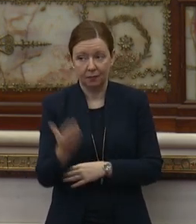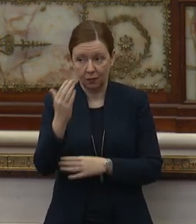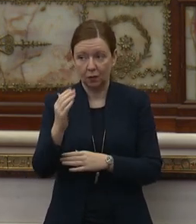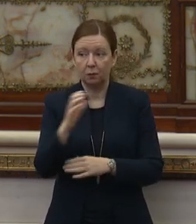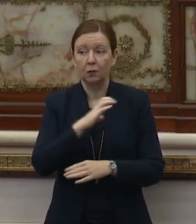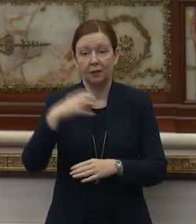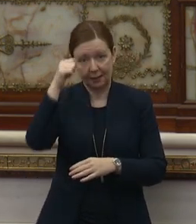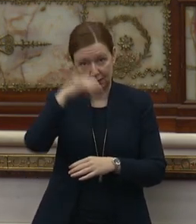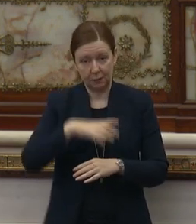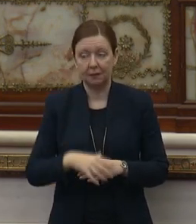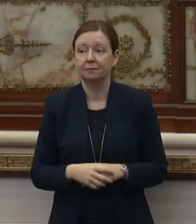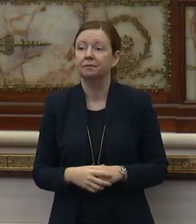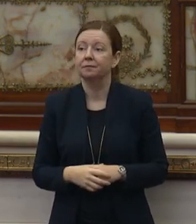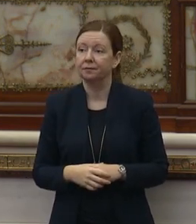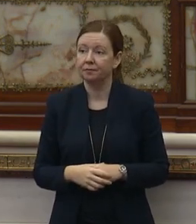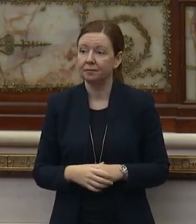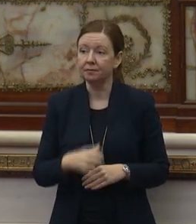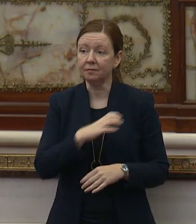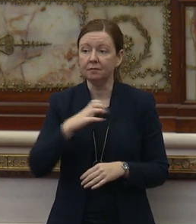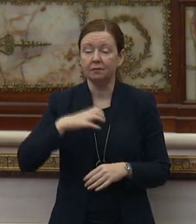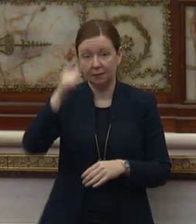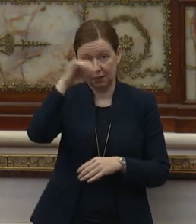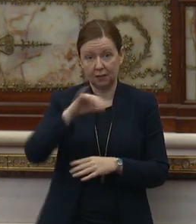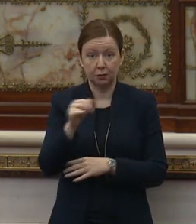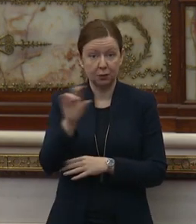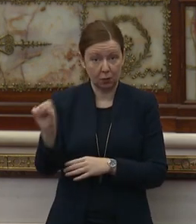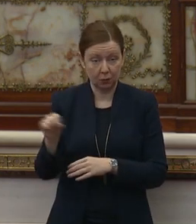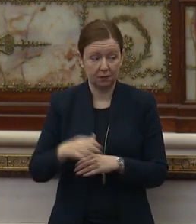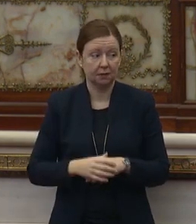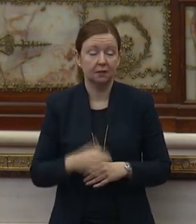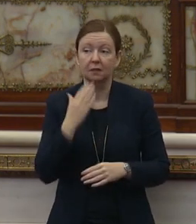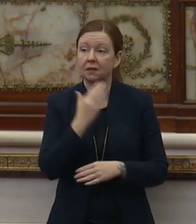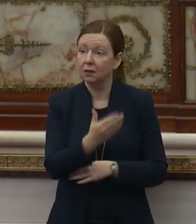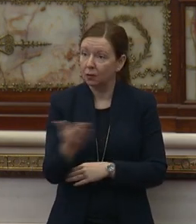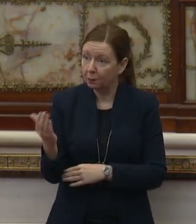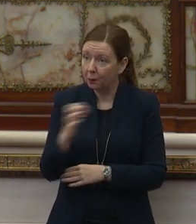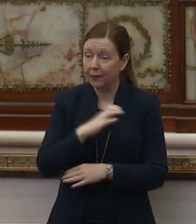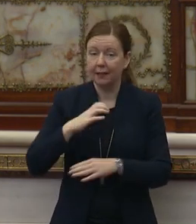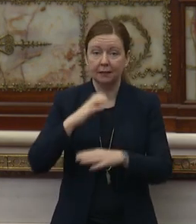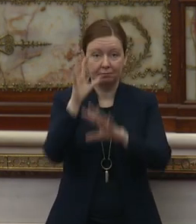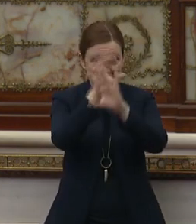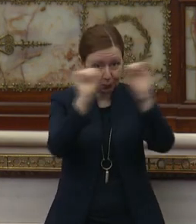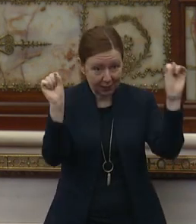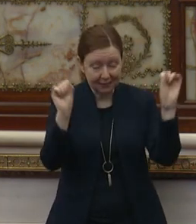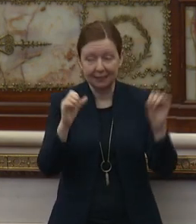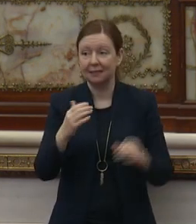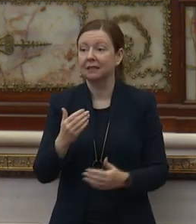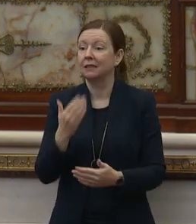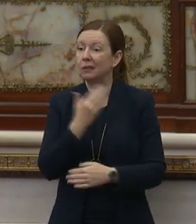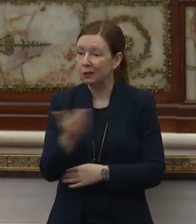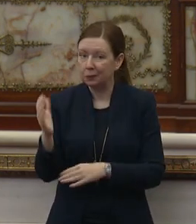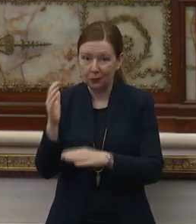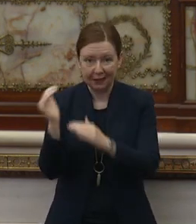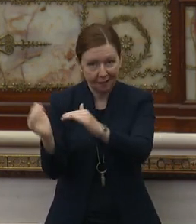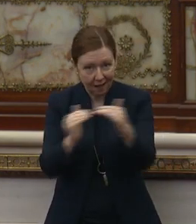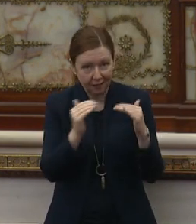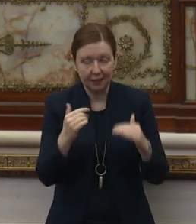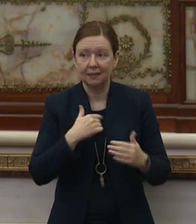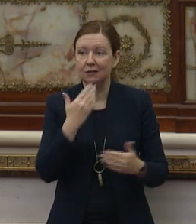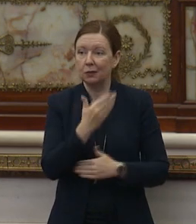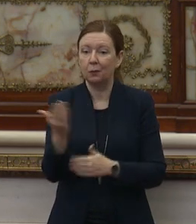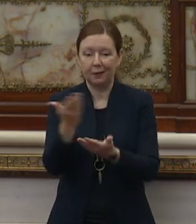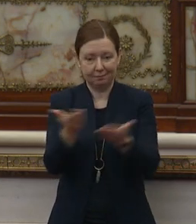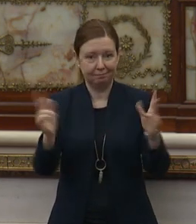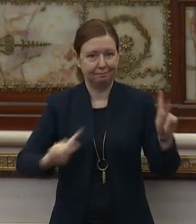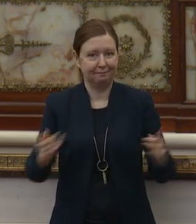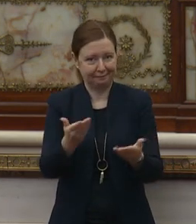Councilman. Councilman Jones. Good morning, Mr. President. Good morning, colleagues. Good morning,